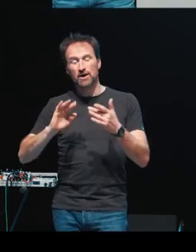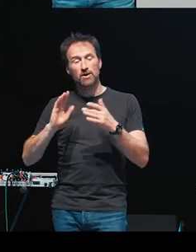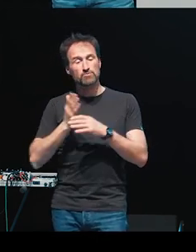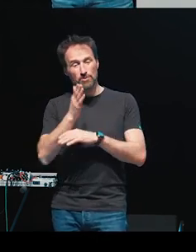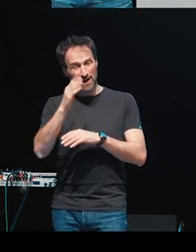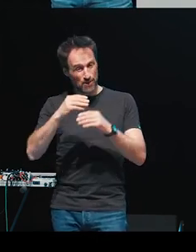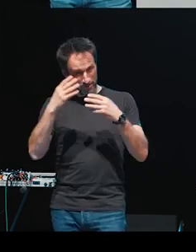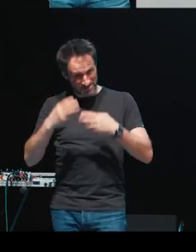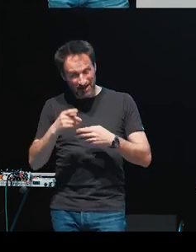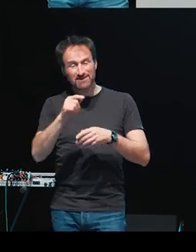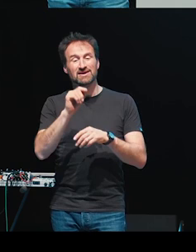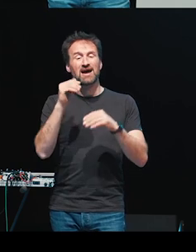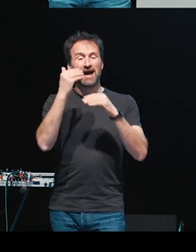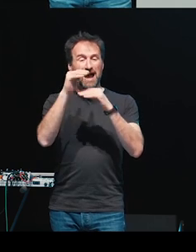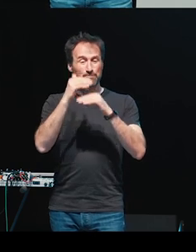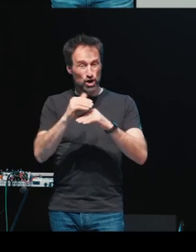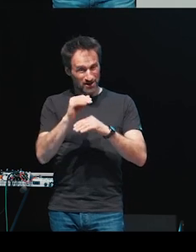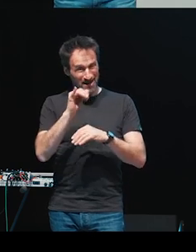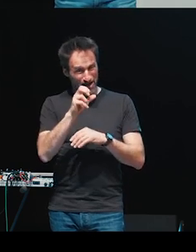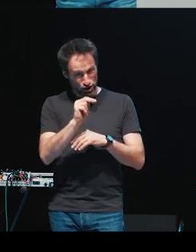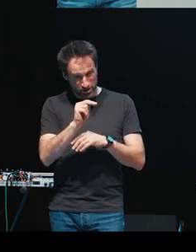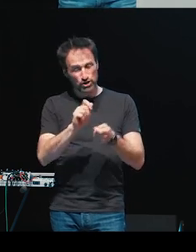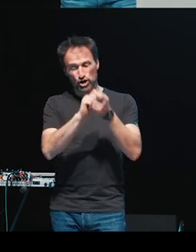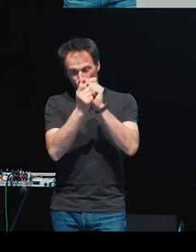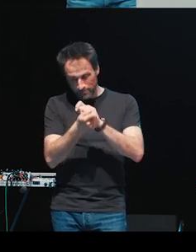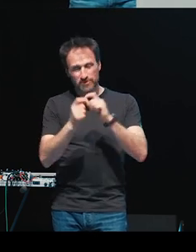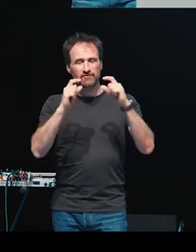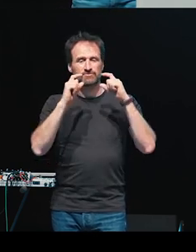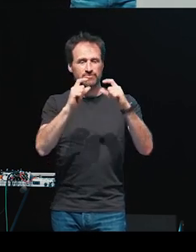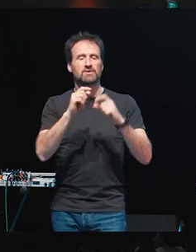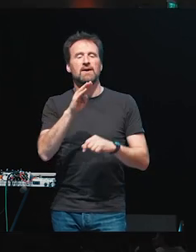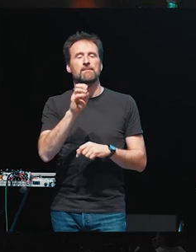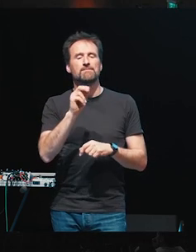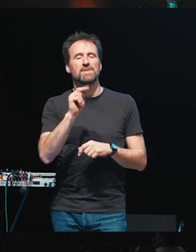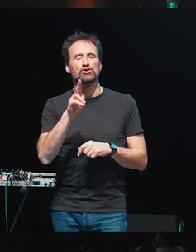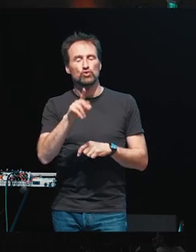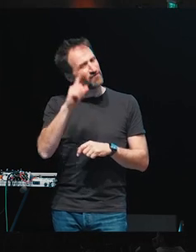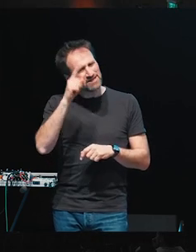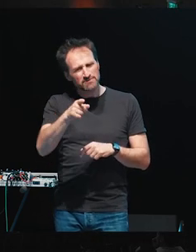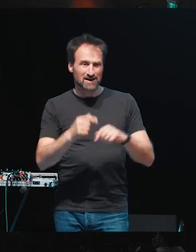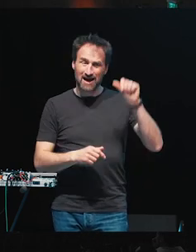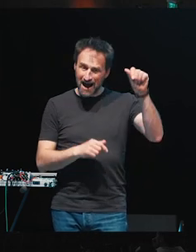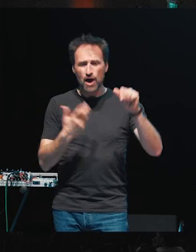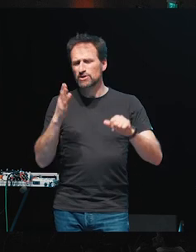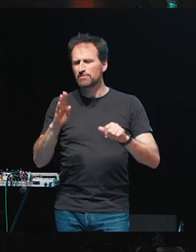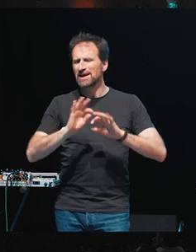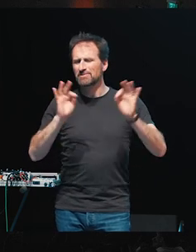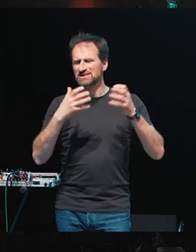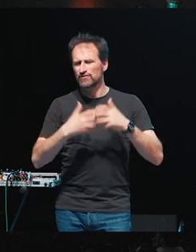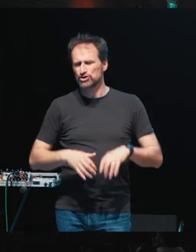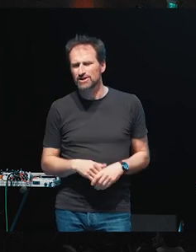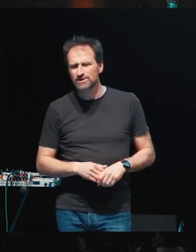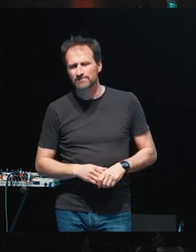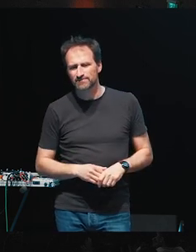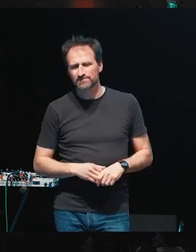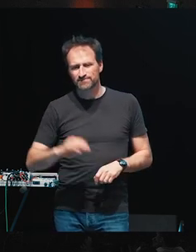hamburger icon to just menu. What do you think happened? How many of you think A worked, or it didn't change anything? And how many think B